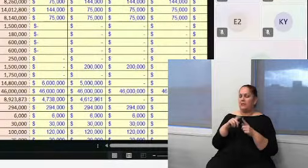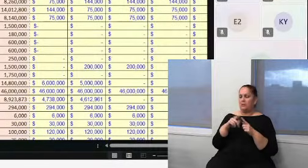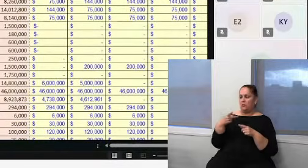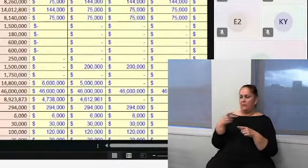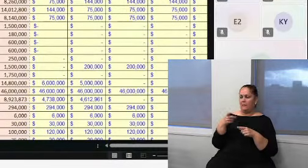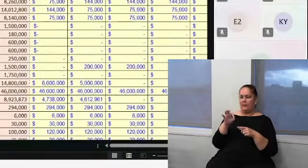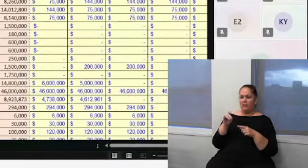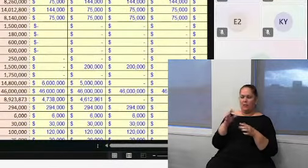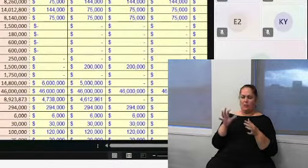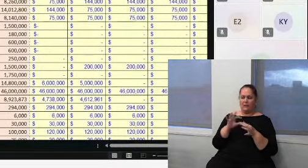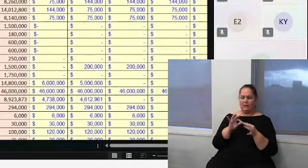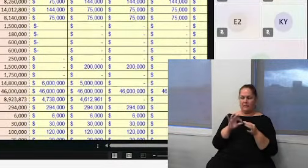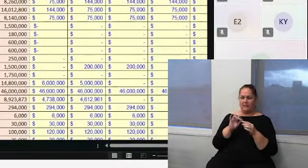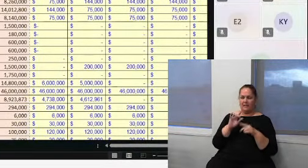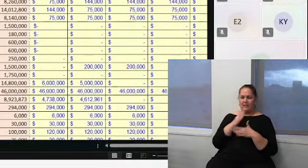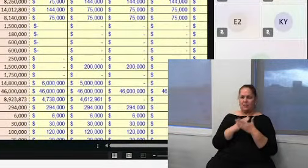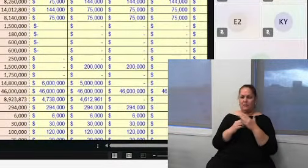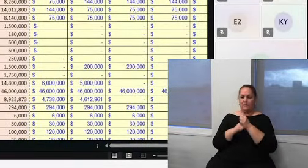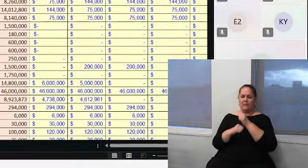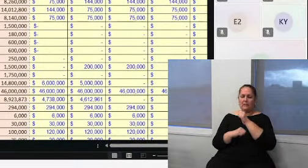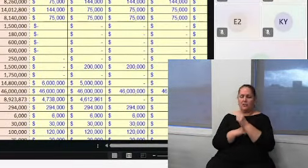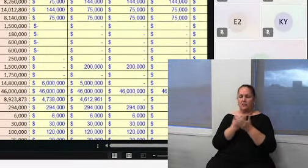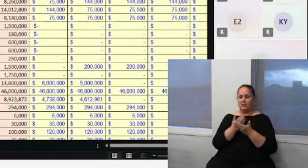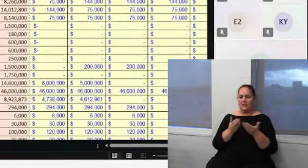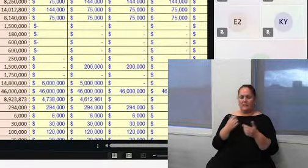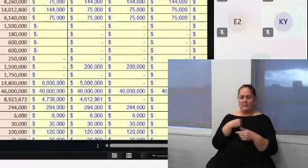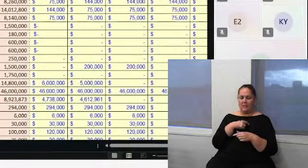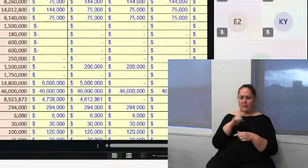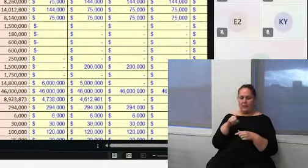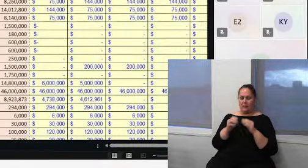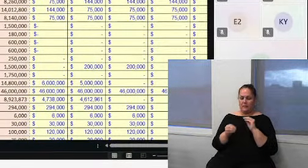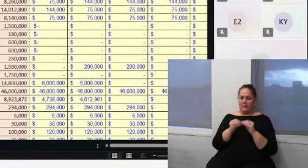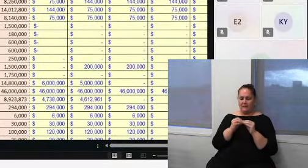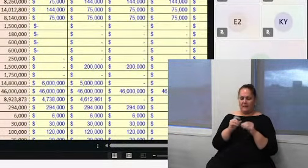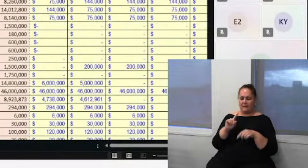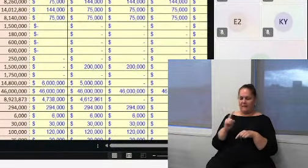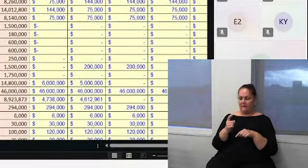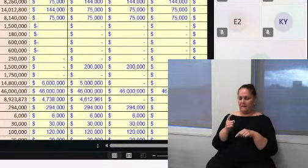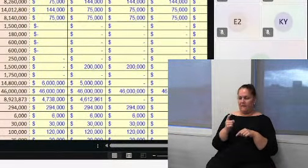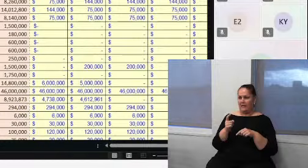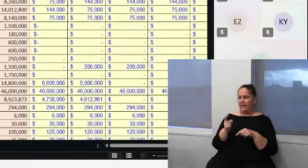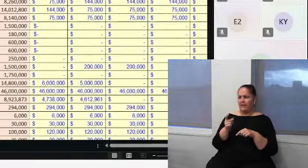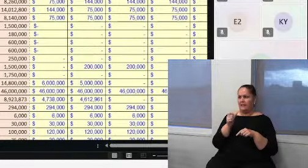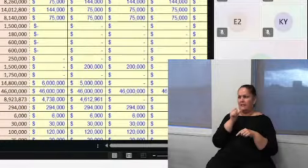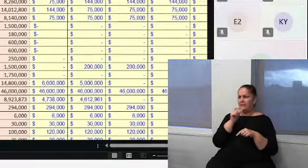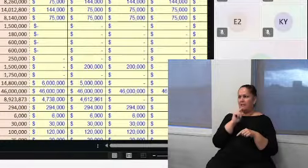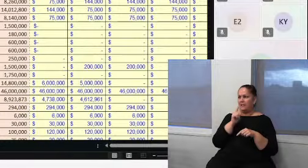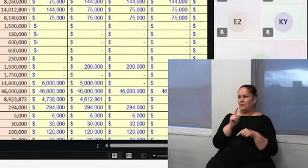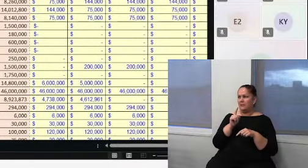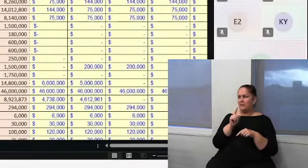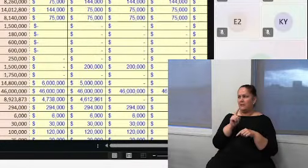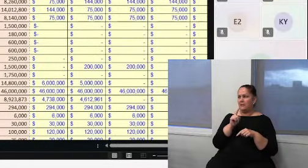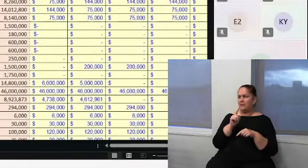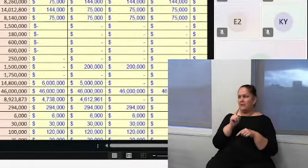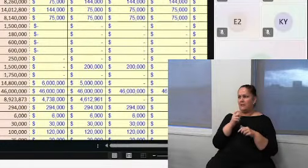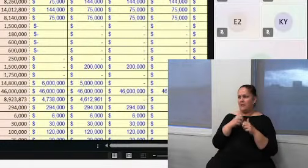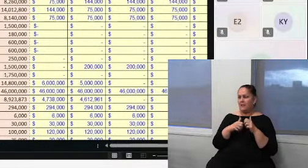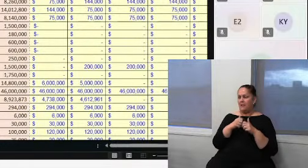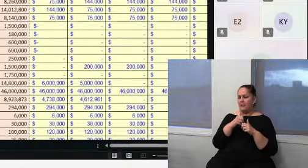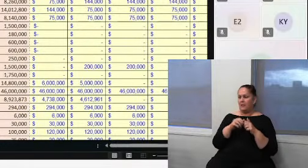This comes back to what Pedro was already talking about. There's some foundational things that we need to be fixing first. And this isn't actually really